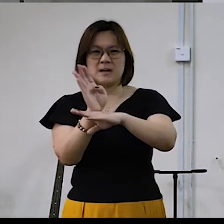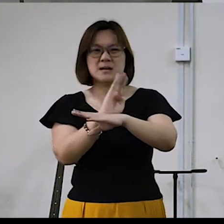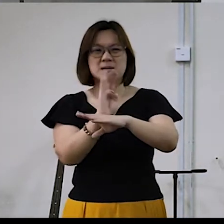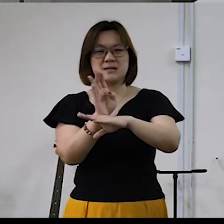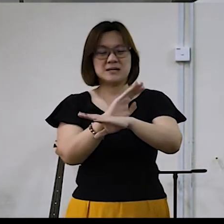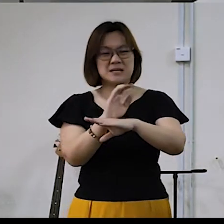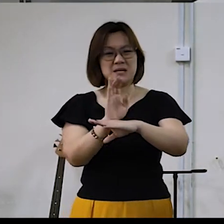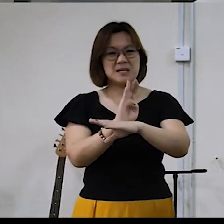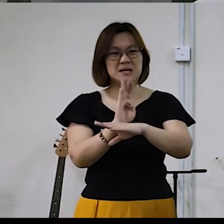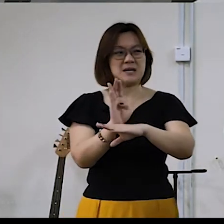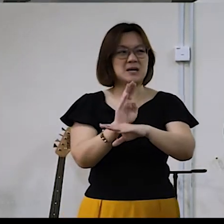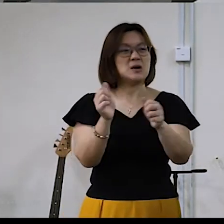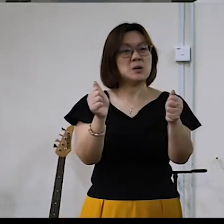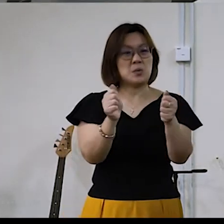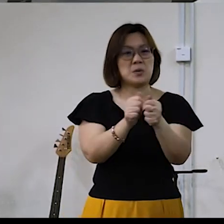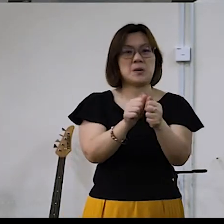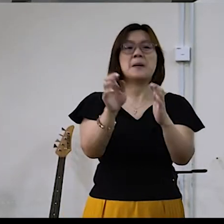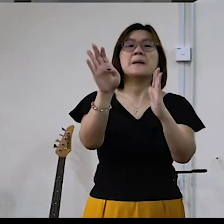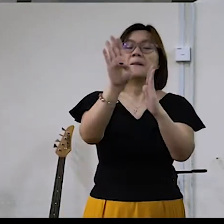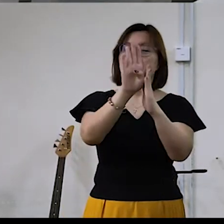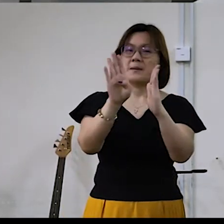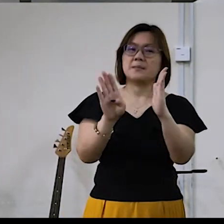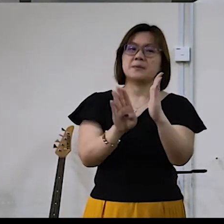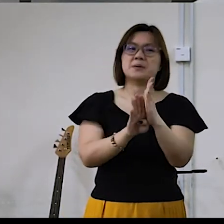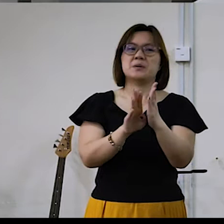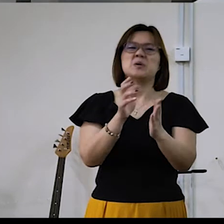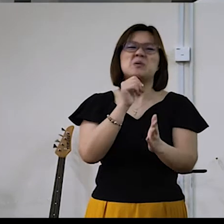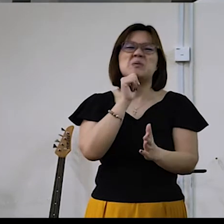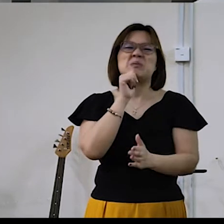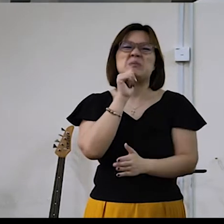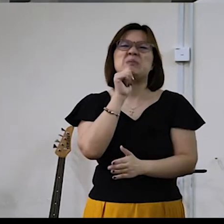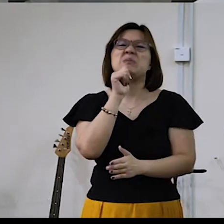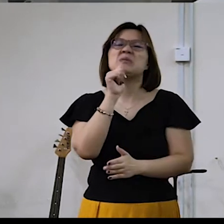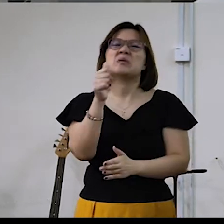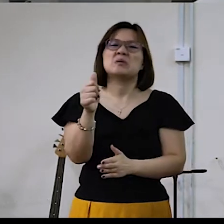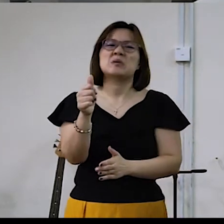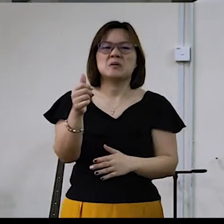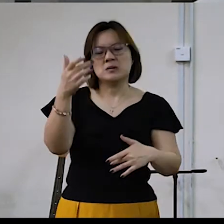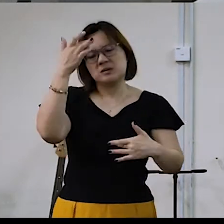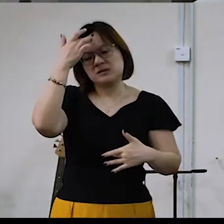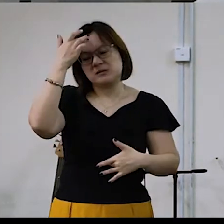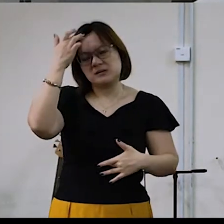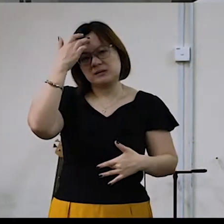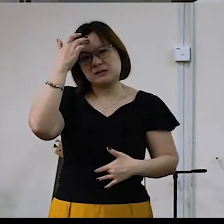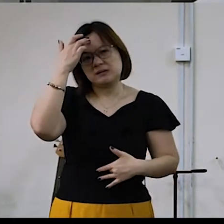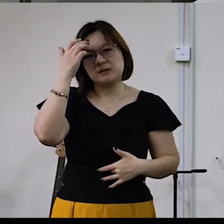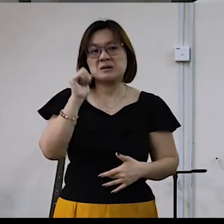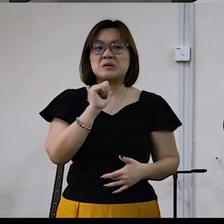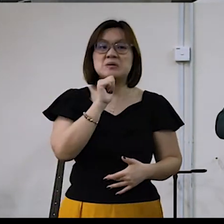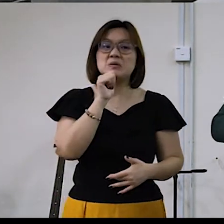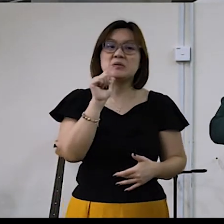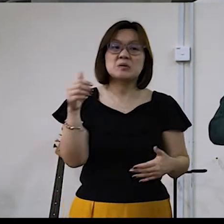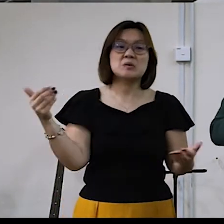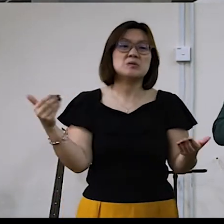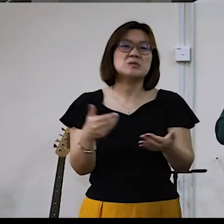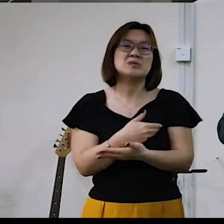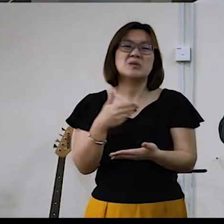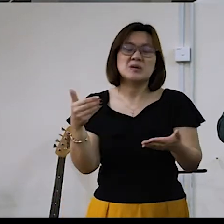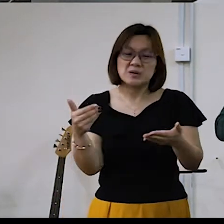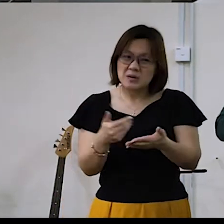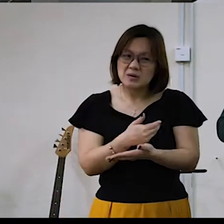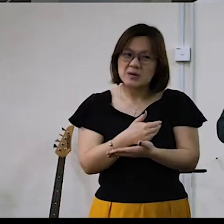with all kinds of things. Don't get left behind. Everybody, people are enjoying the word. Okay, and when you